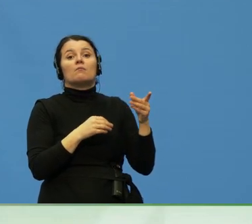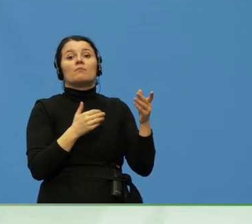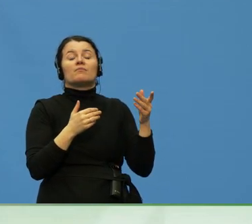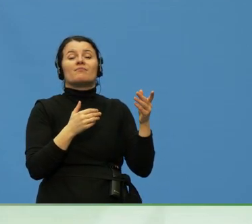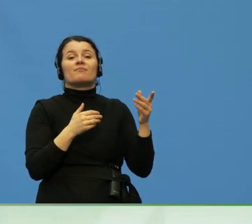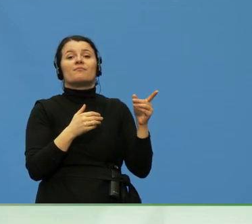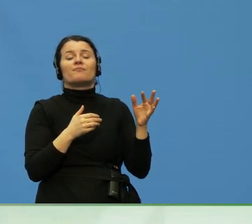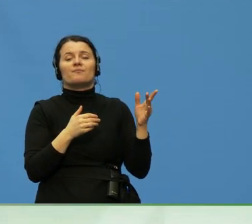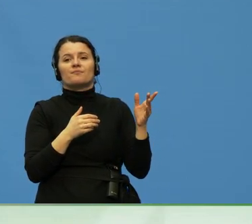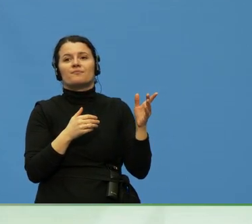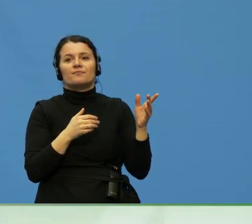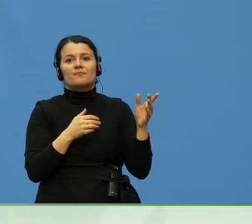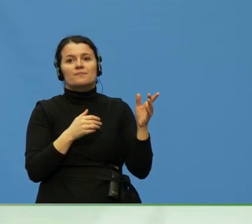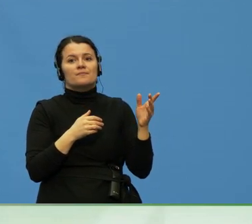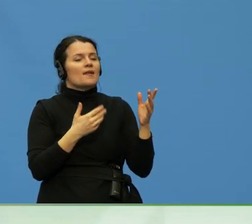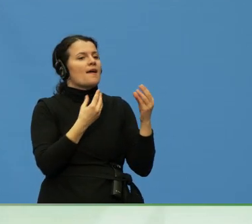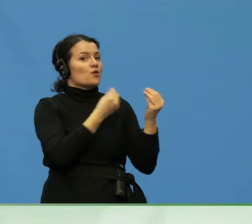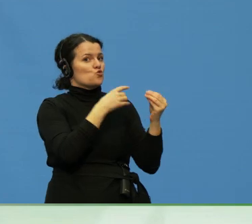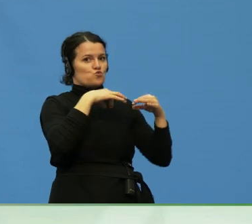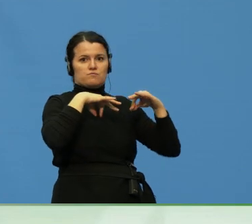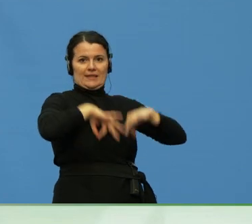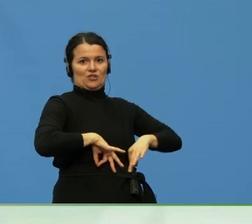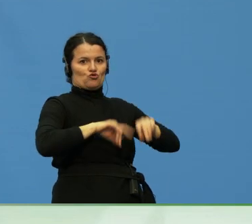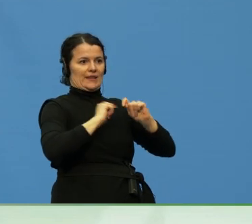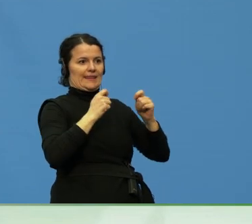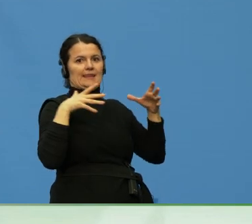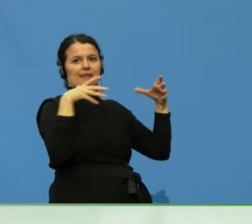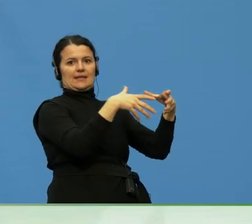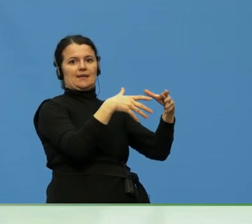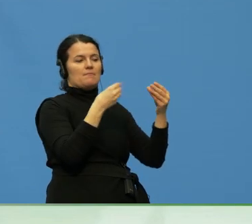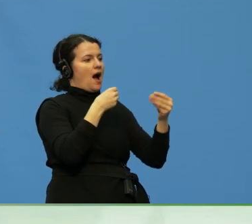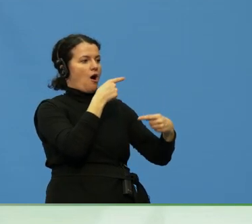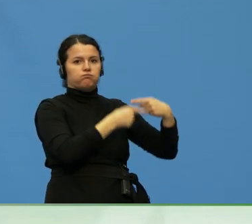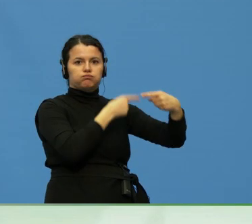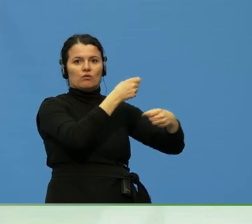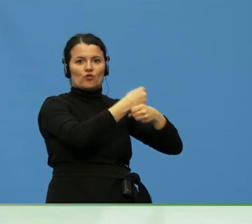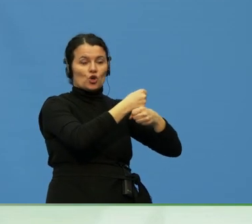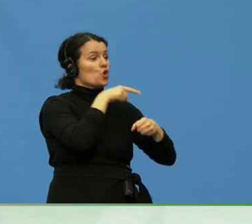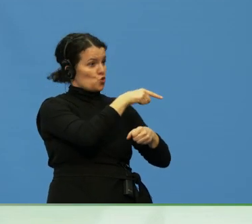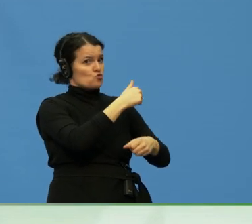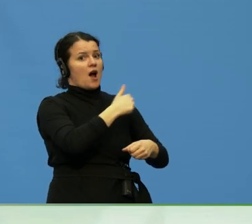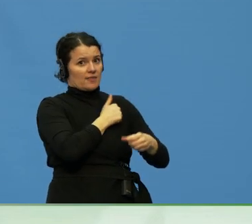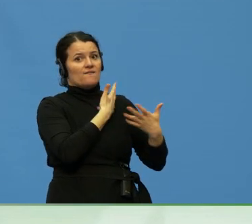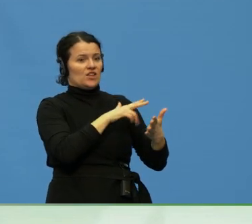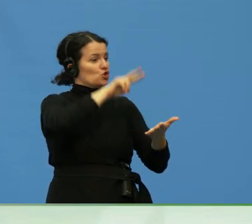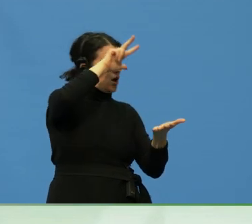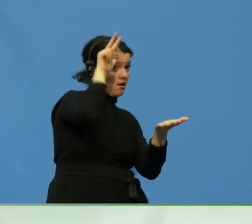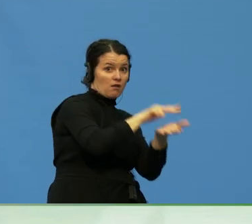by your team and so on? So how did you experience the situation with Canada having ratified and not a lot